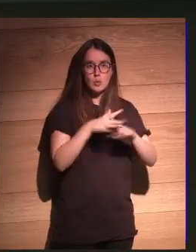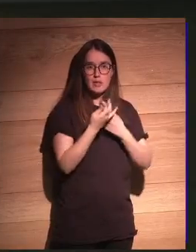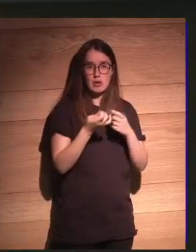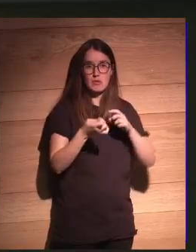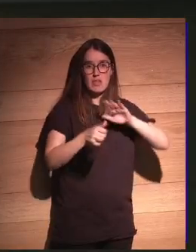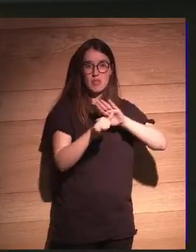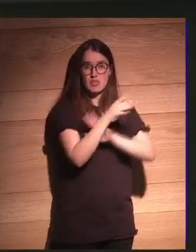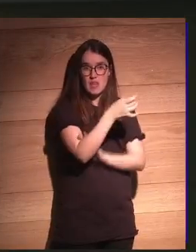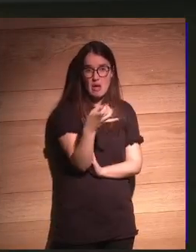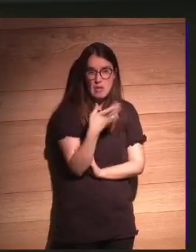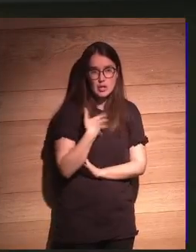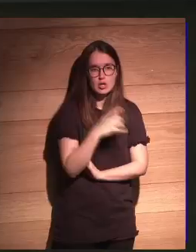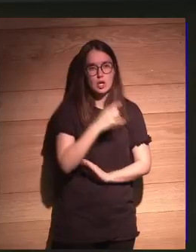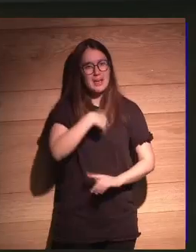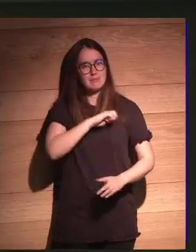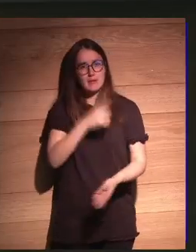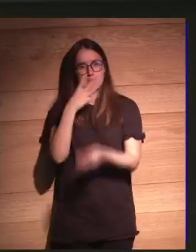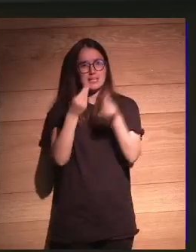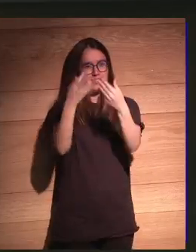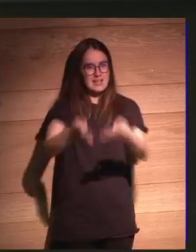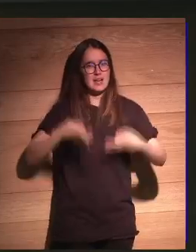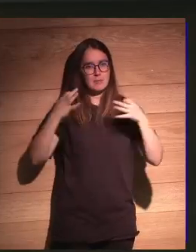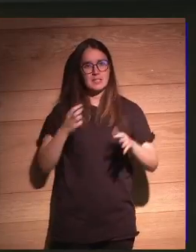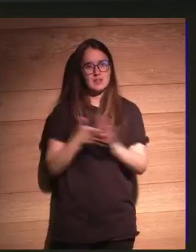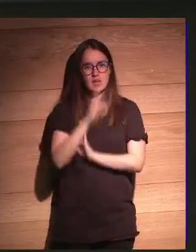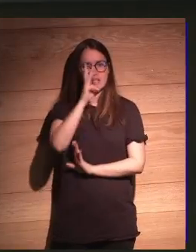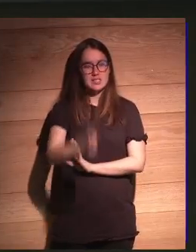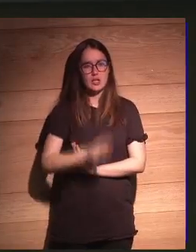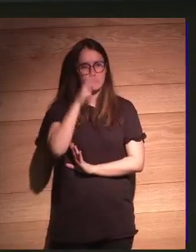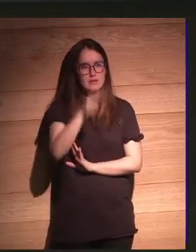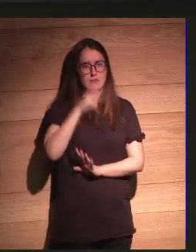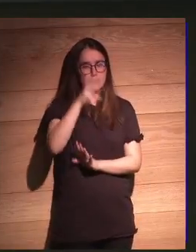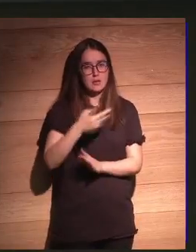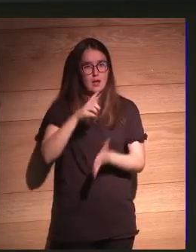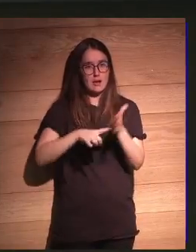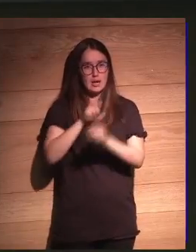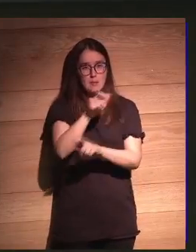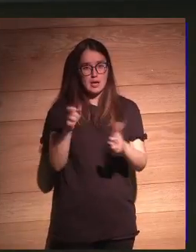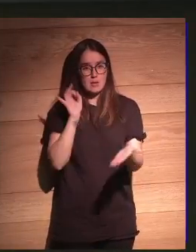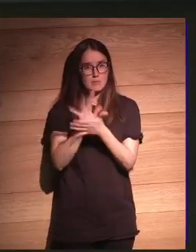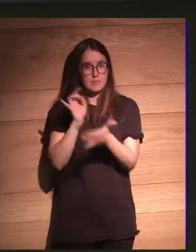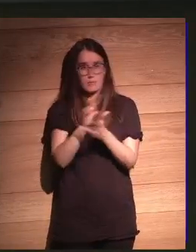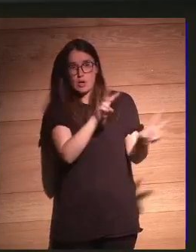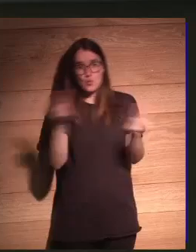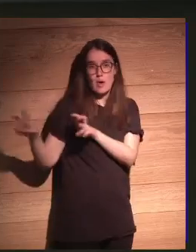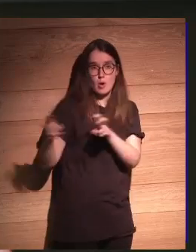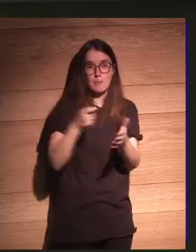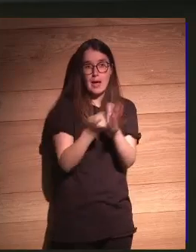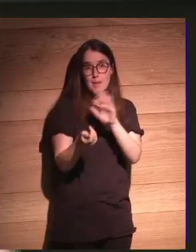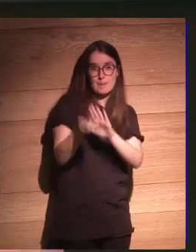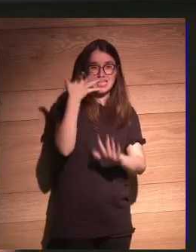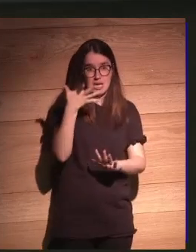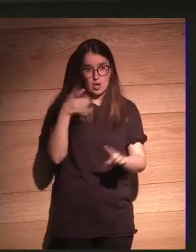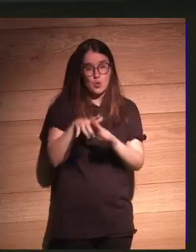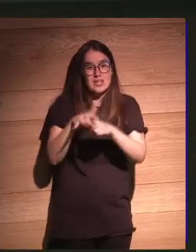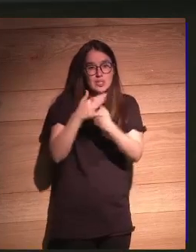I don't want to have them on arrears. It's just a speculation, and every 3 years I'm going to kick the tenants out. I'm going to